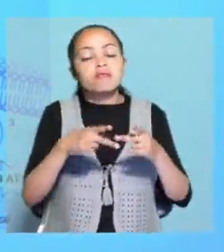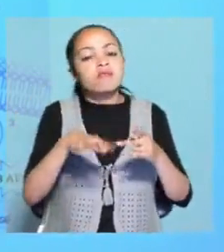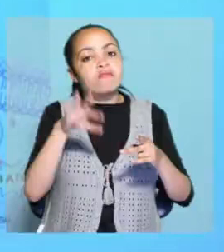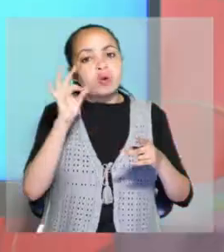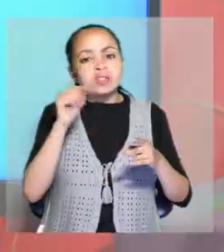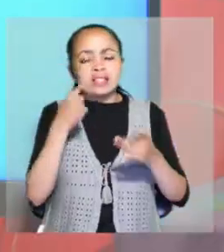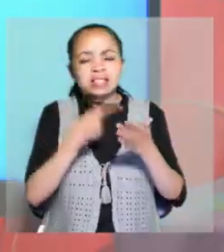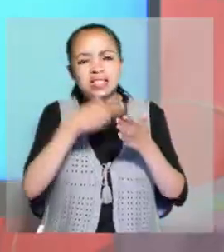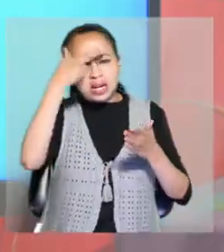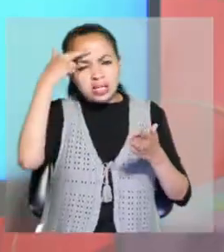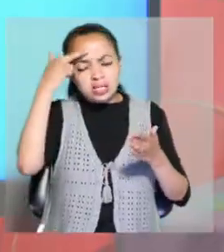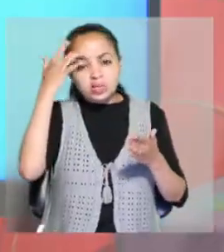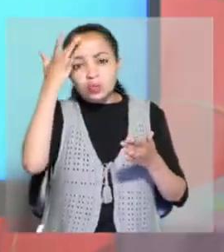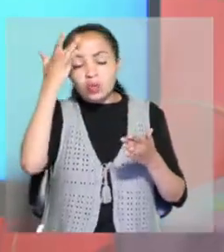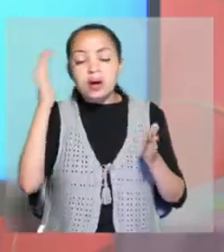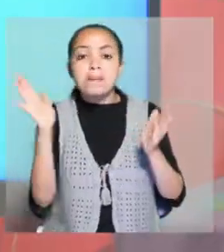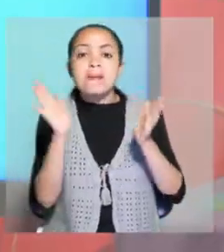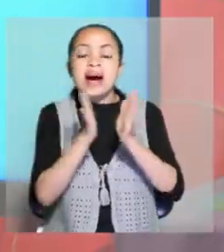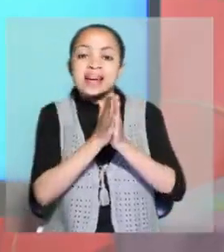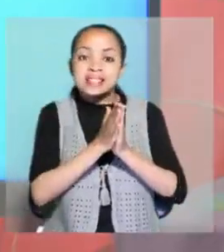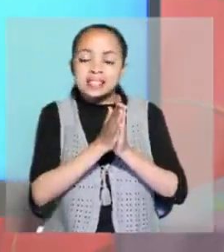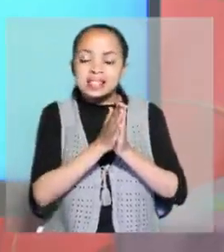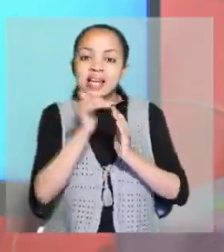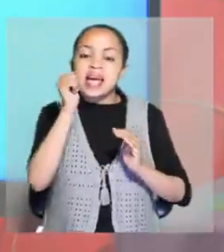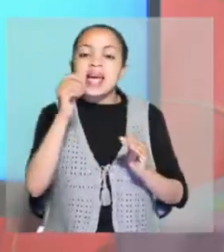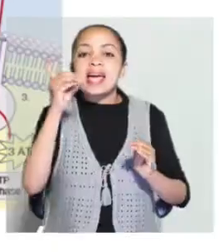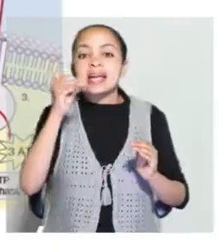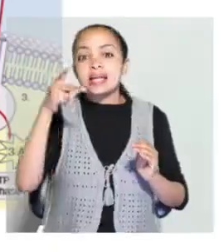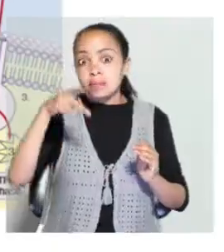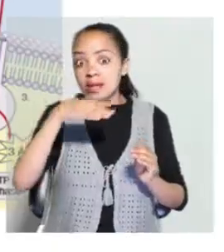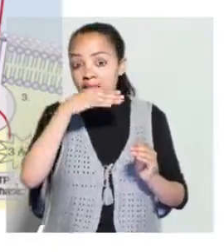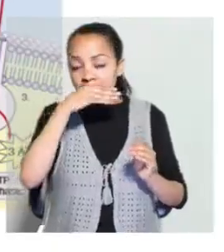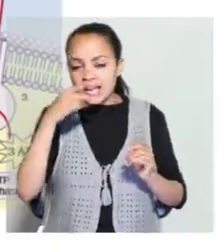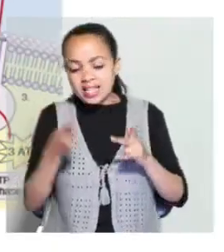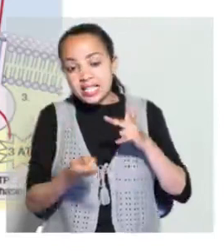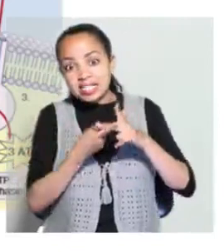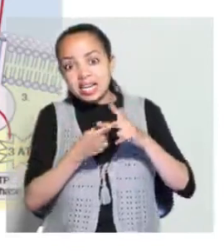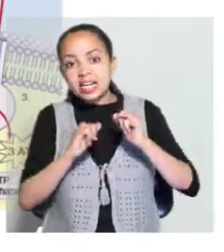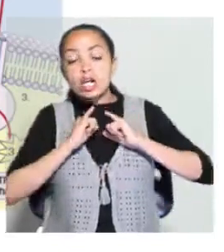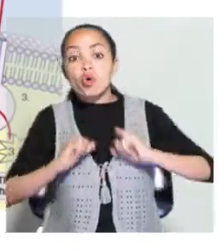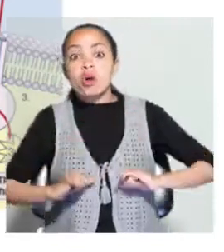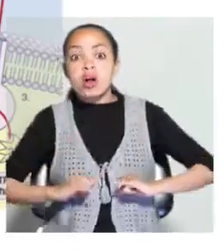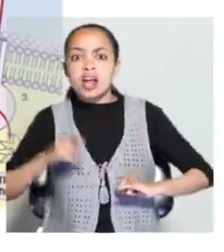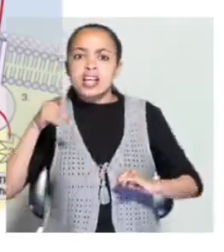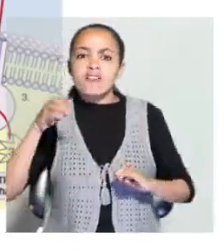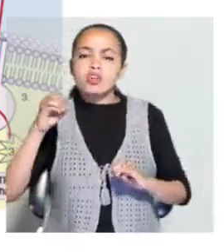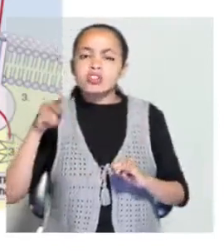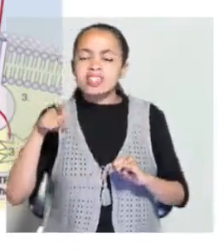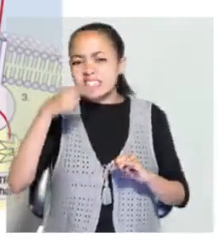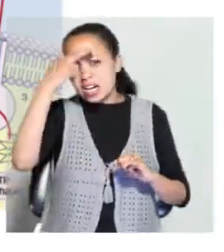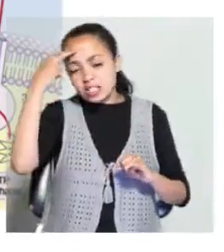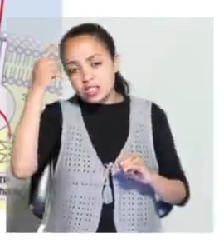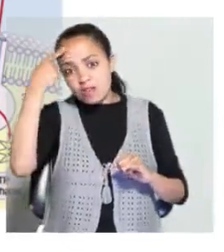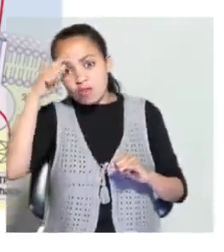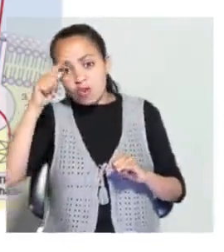This is a reason for that of binding of ADP and that of third inorganic phosphate, which is a reason for